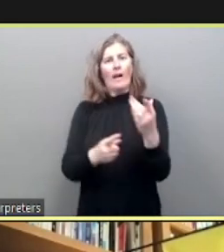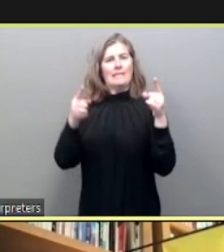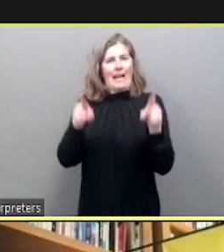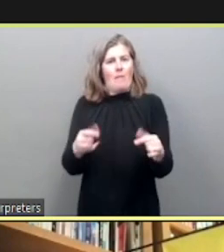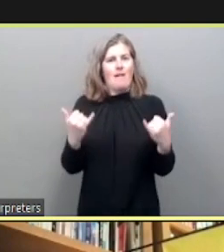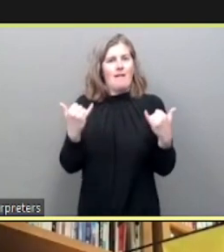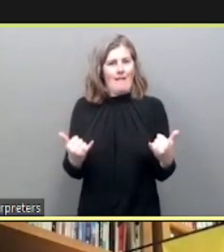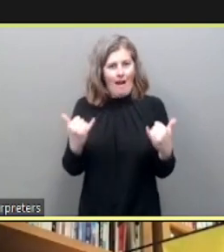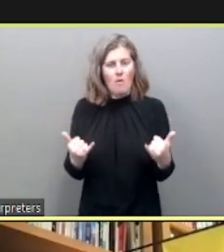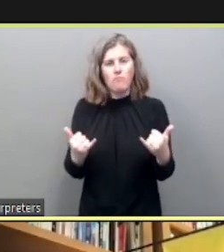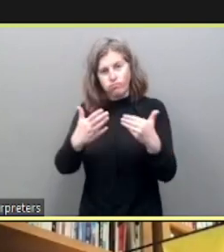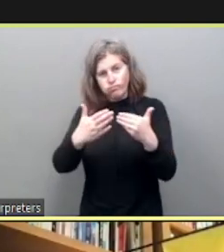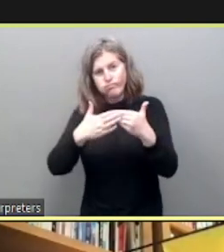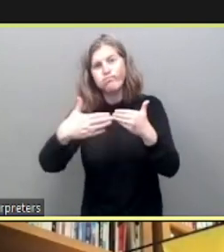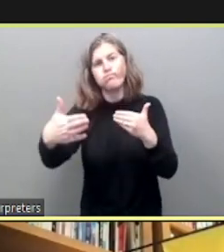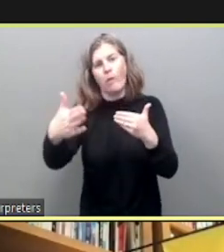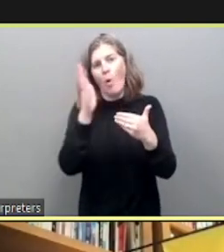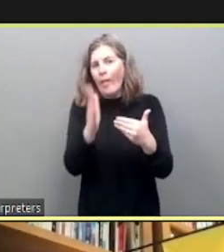and that will be